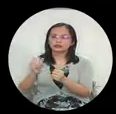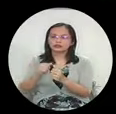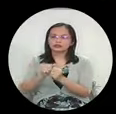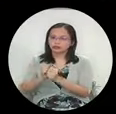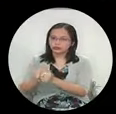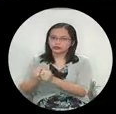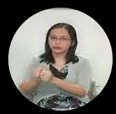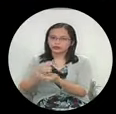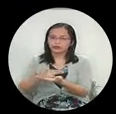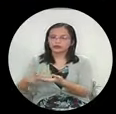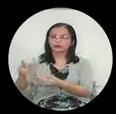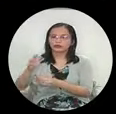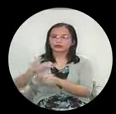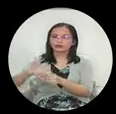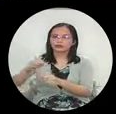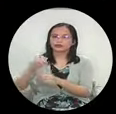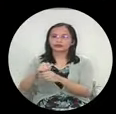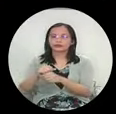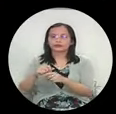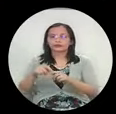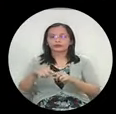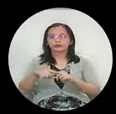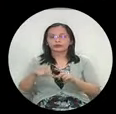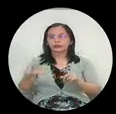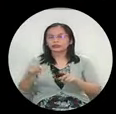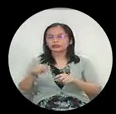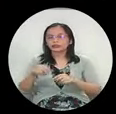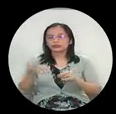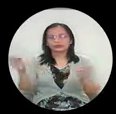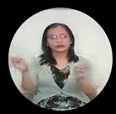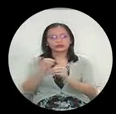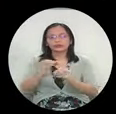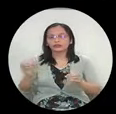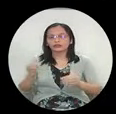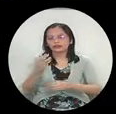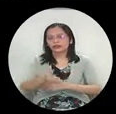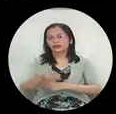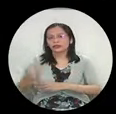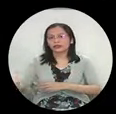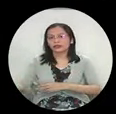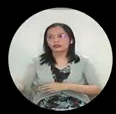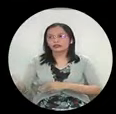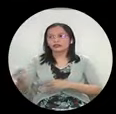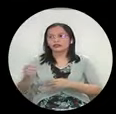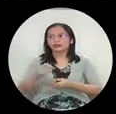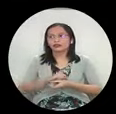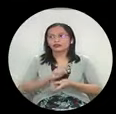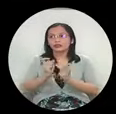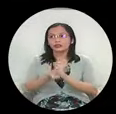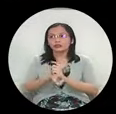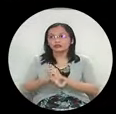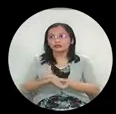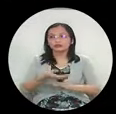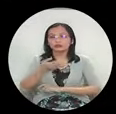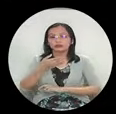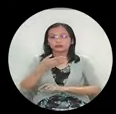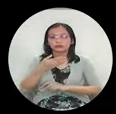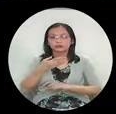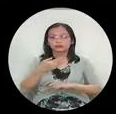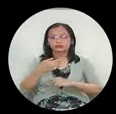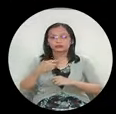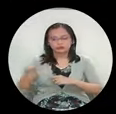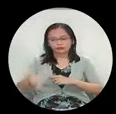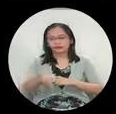24. What does it say? But none of these things move me. If you are in the ministry, don't